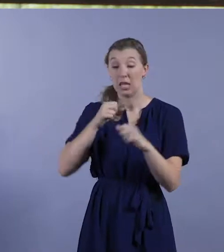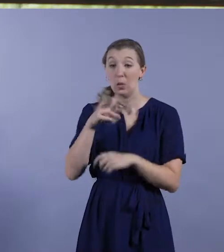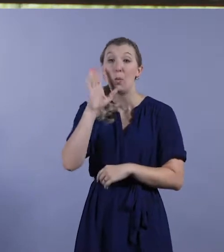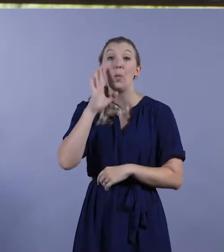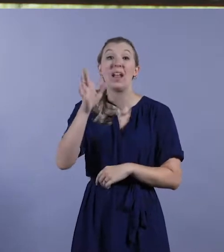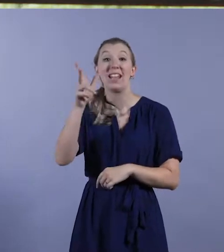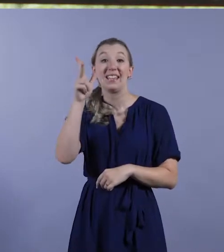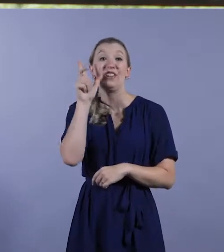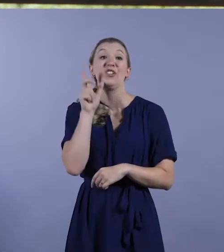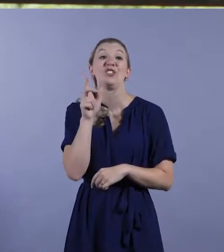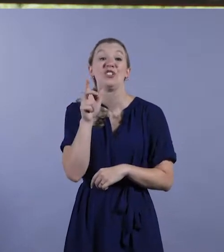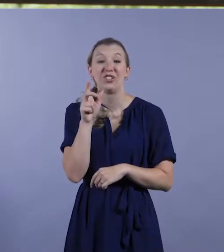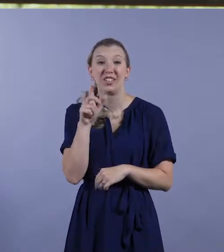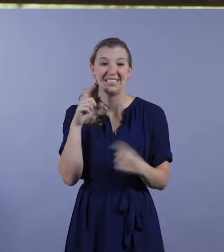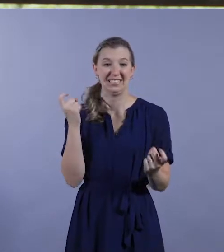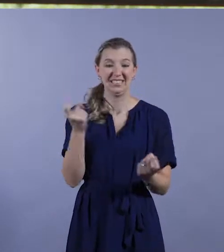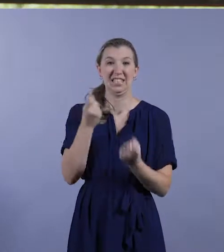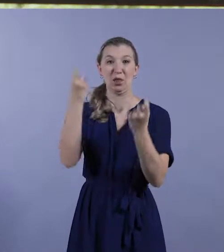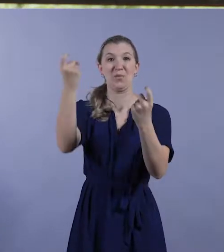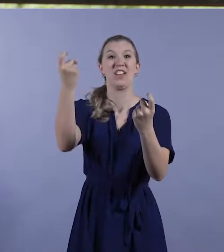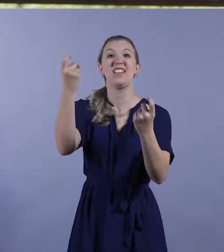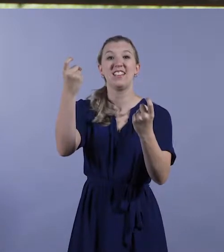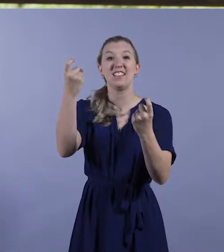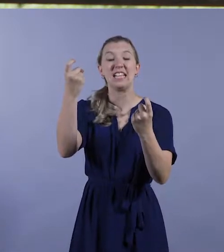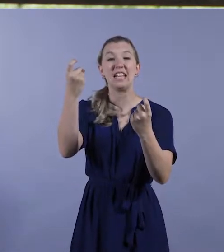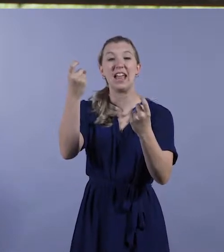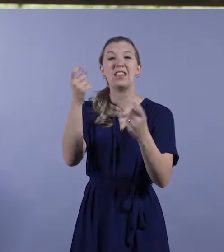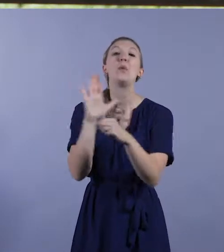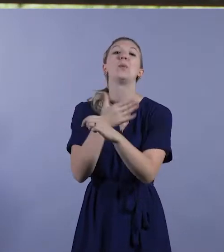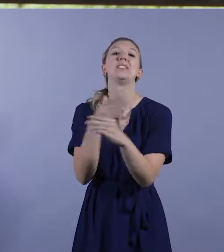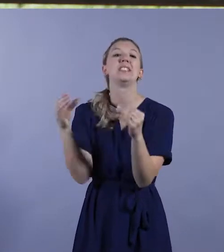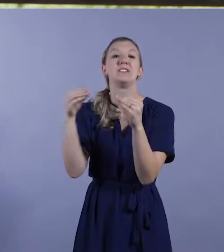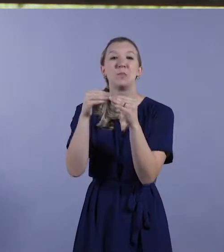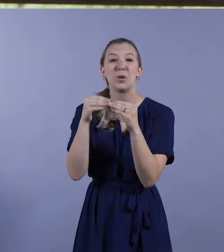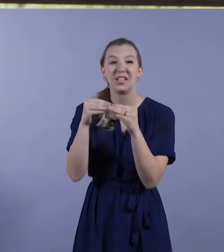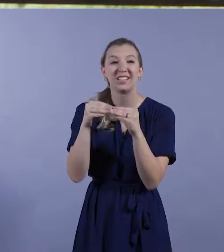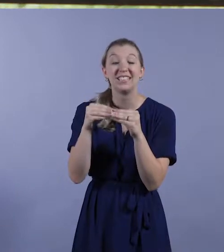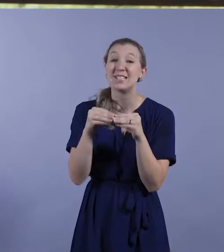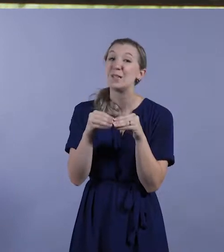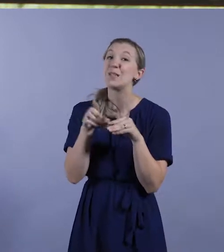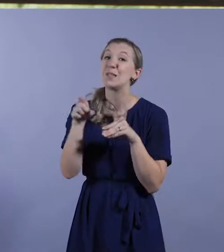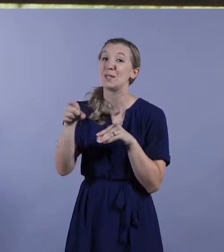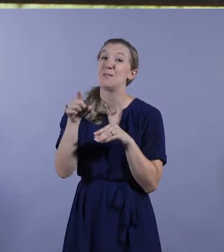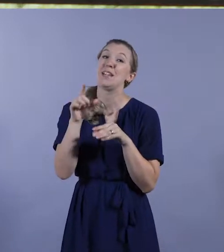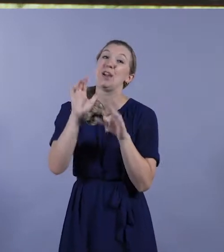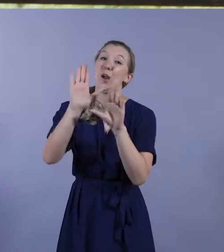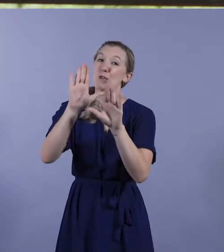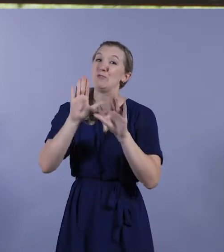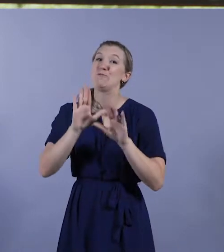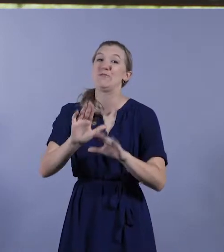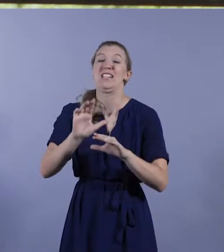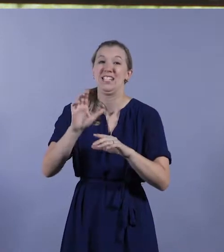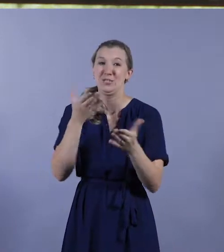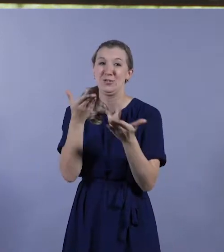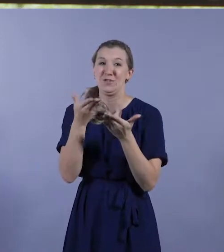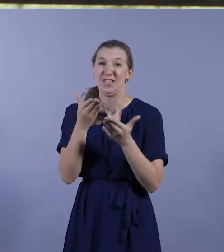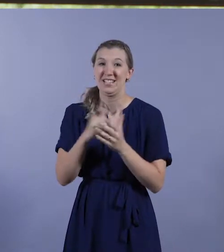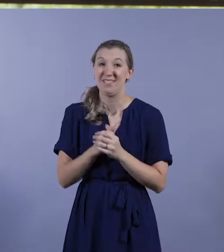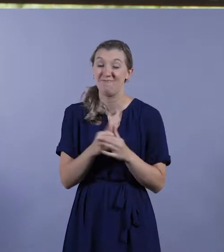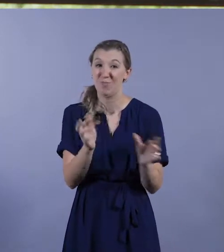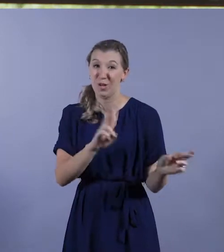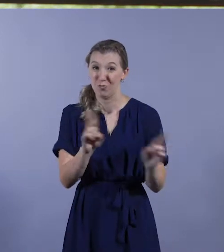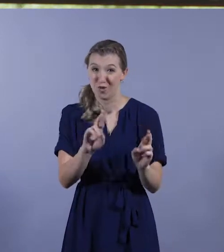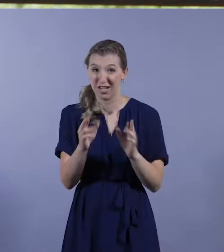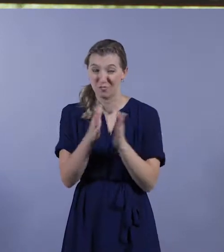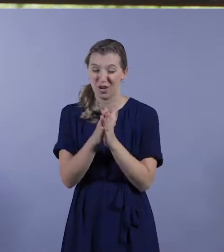hear and celebrate. And then we'll sing some more. This is going to be a great service. Get ready.